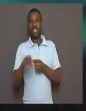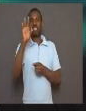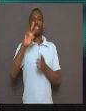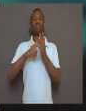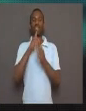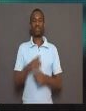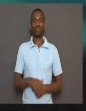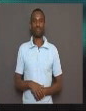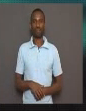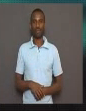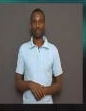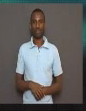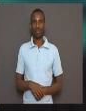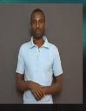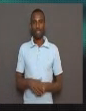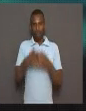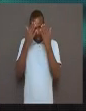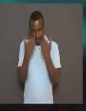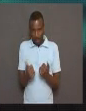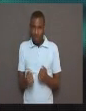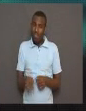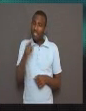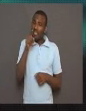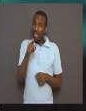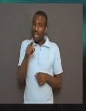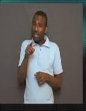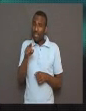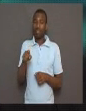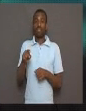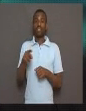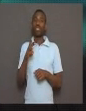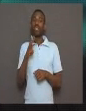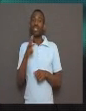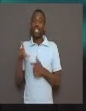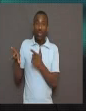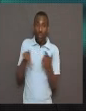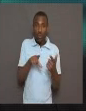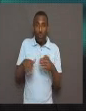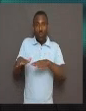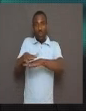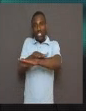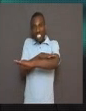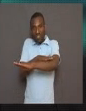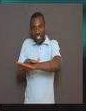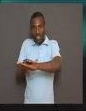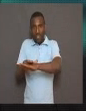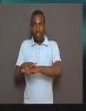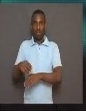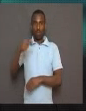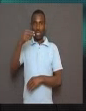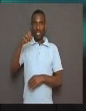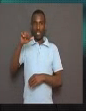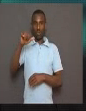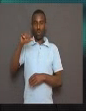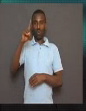The point at which the surface of the liquid touches the stem of the hydrometer